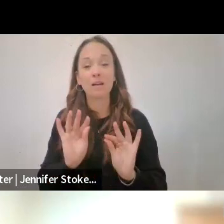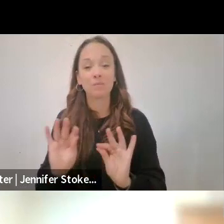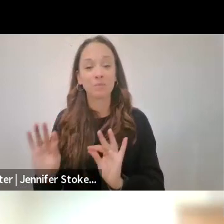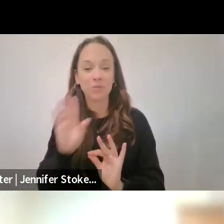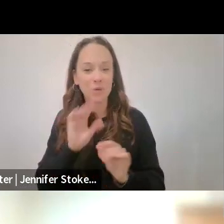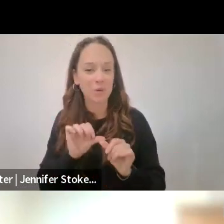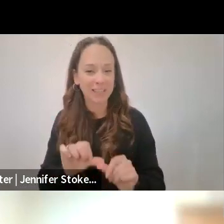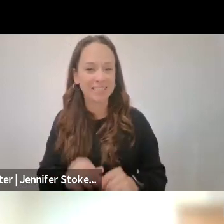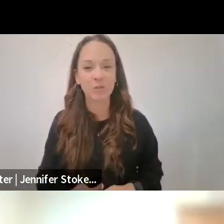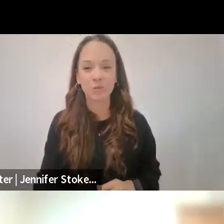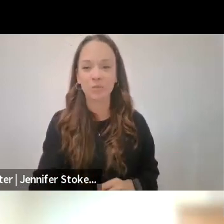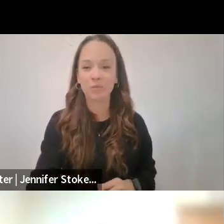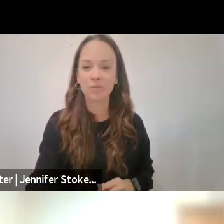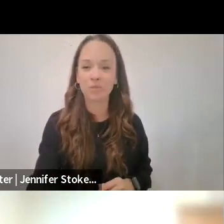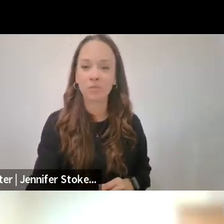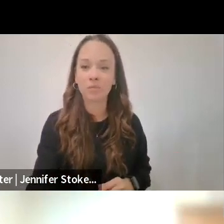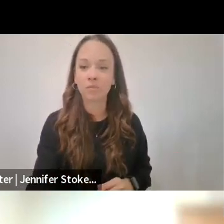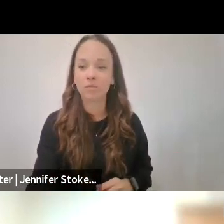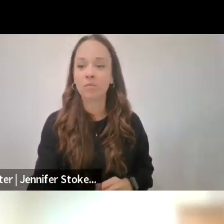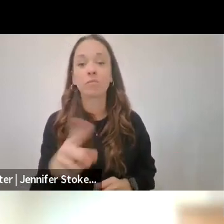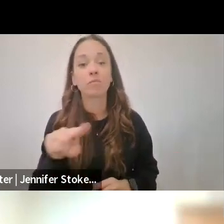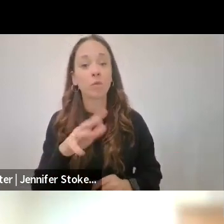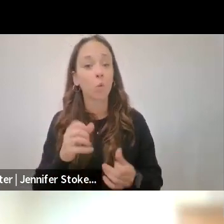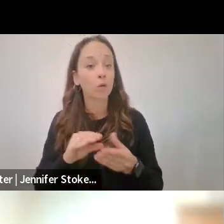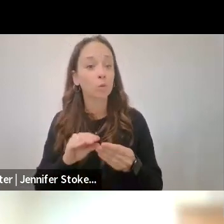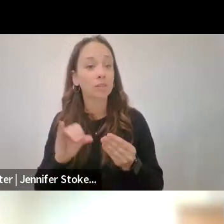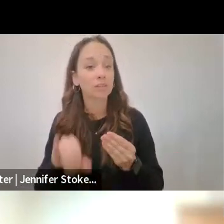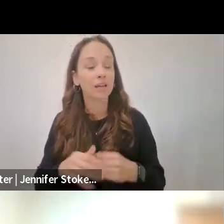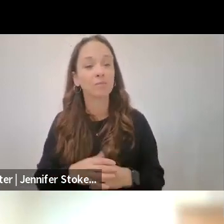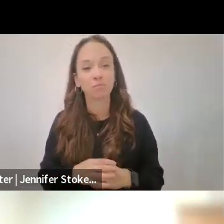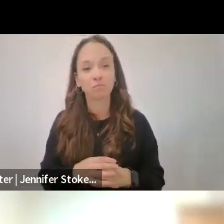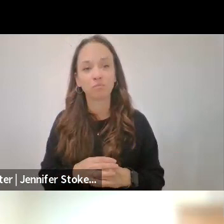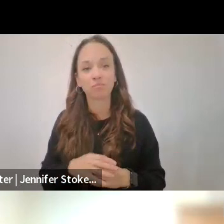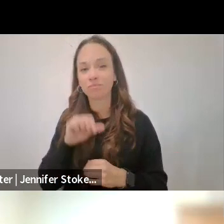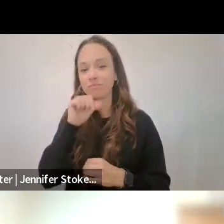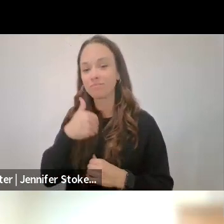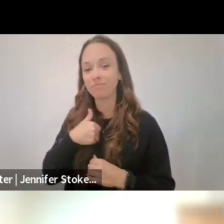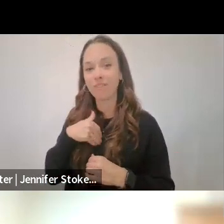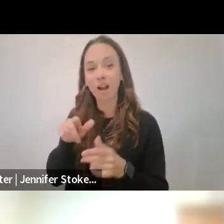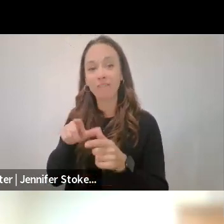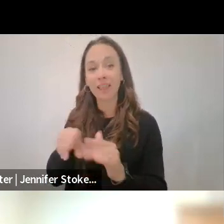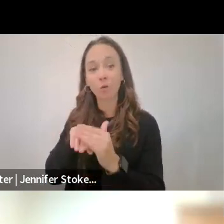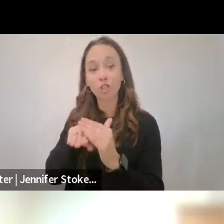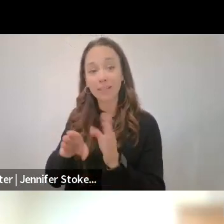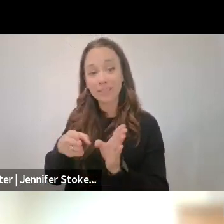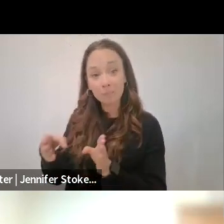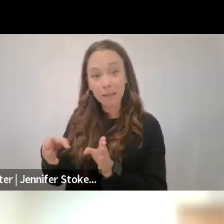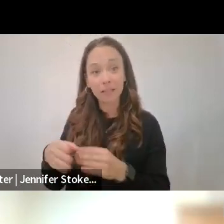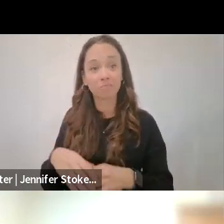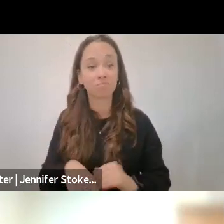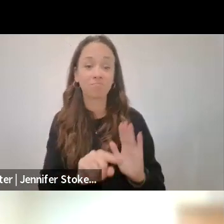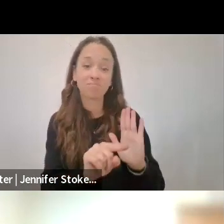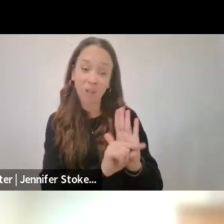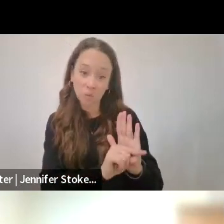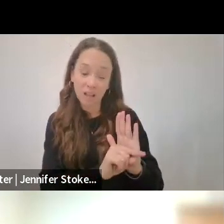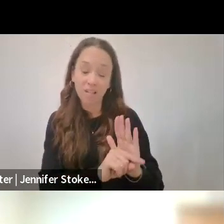continue. Anyone else want to talk about that? Not having a language access plan, the downsides of that. Fabian talked